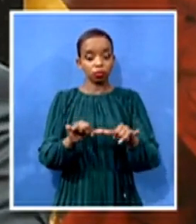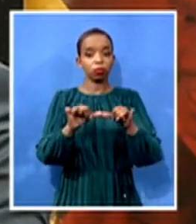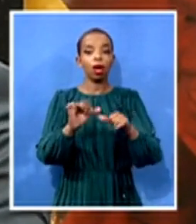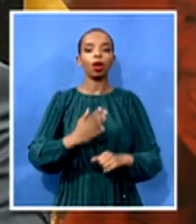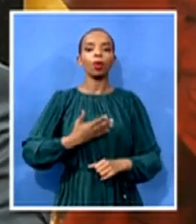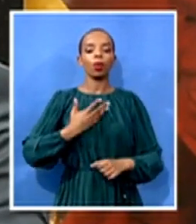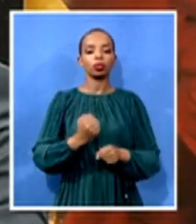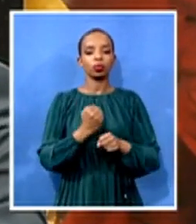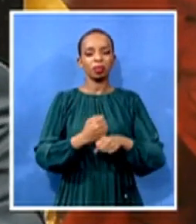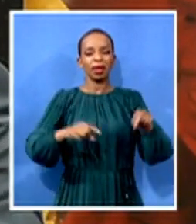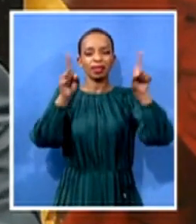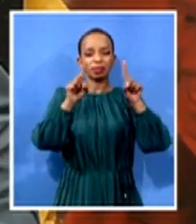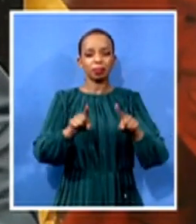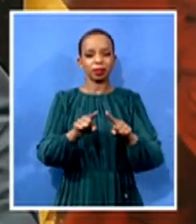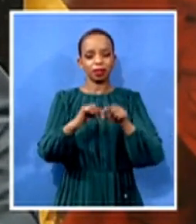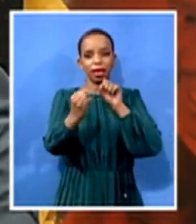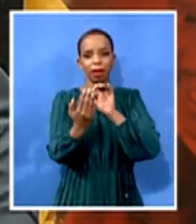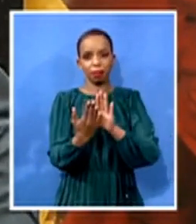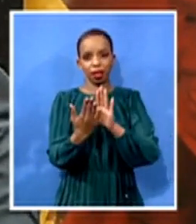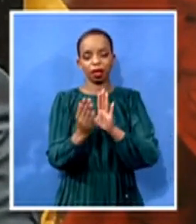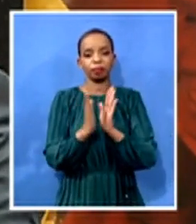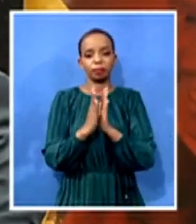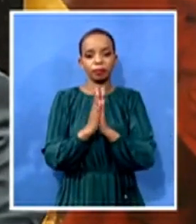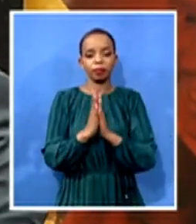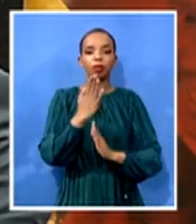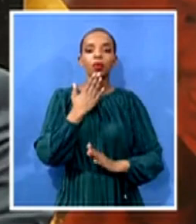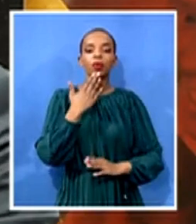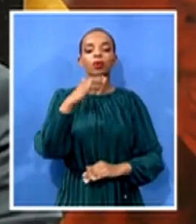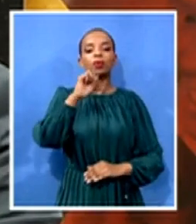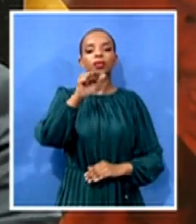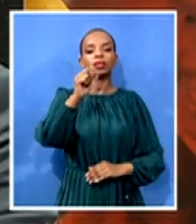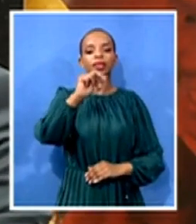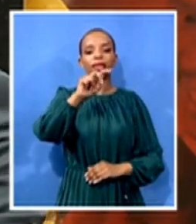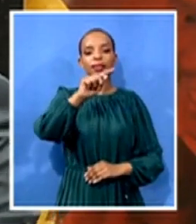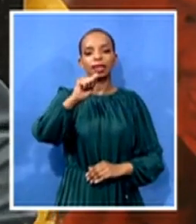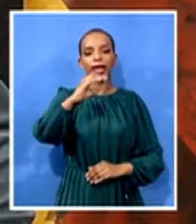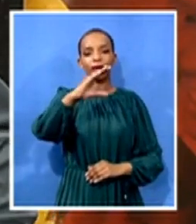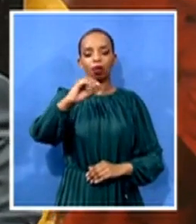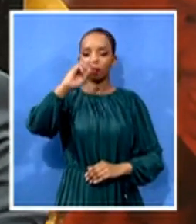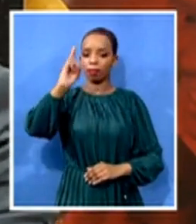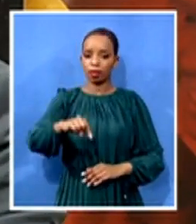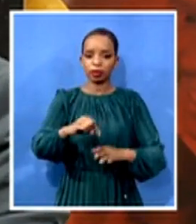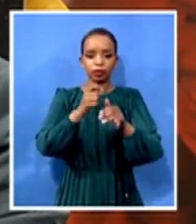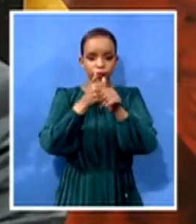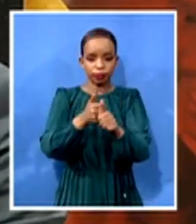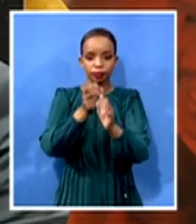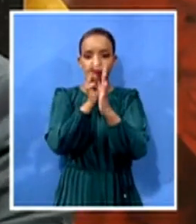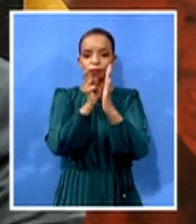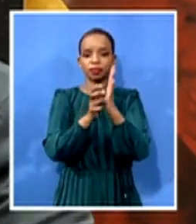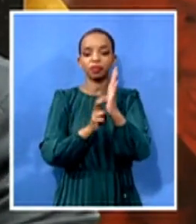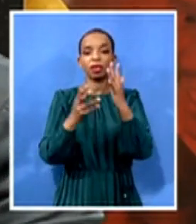to Santaco members to adhere to the lockdown regulations, offloading 70% of passengers